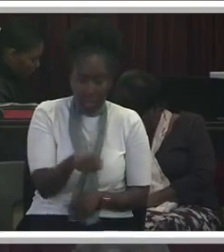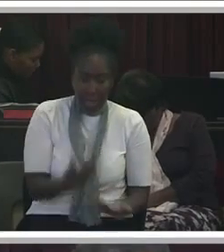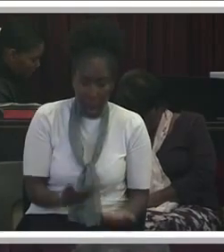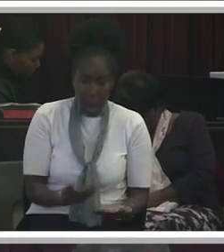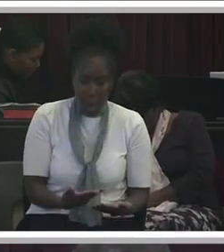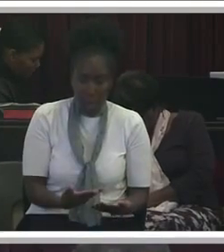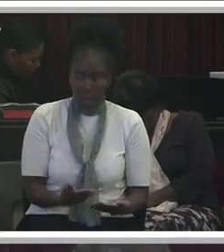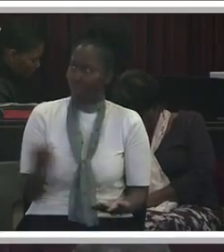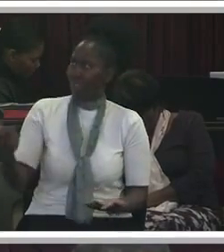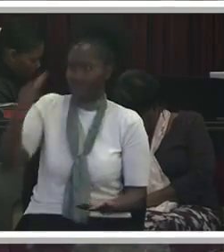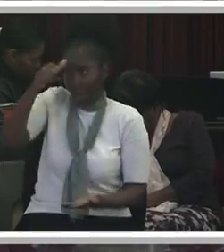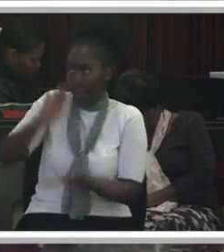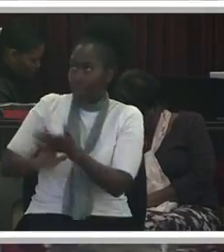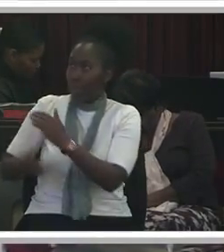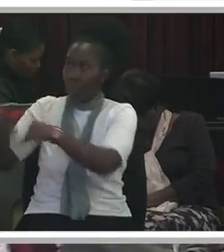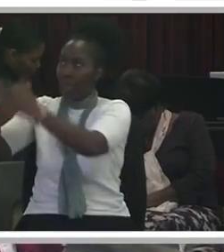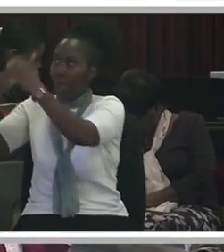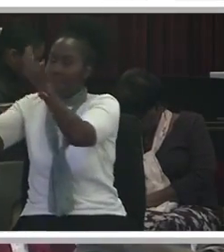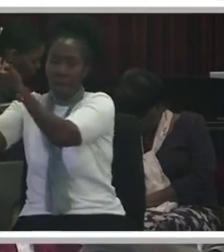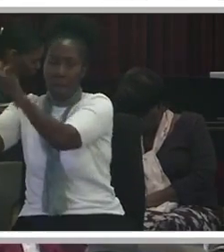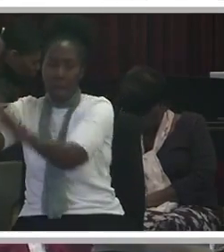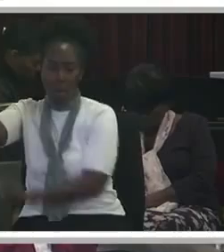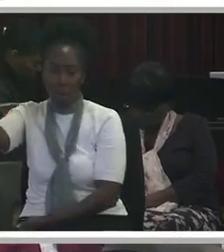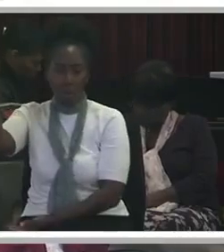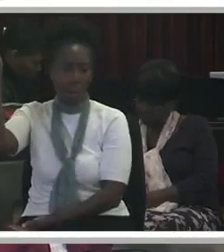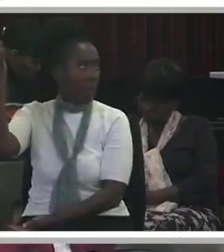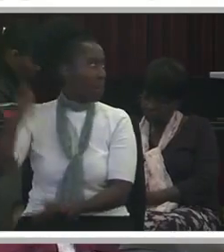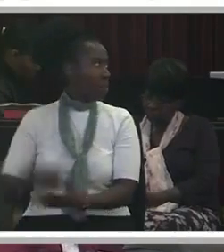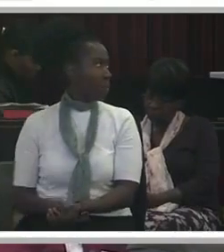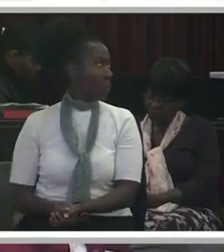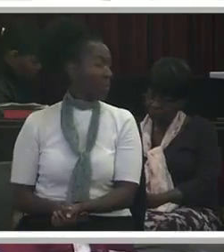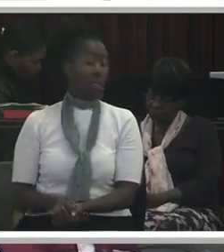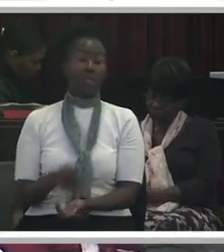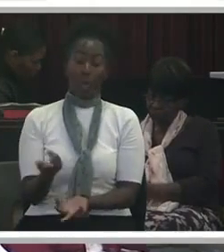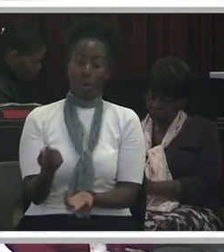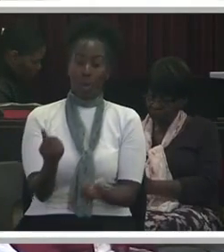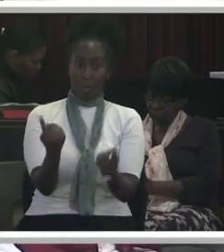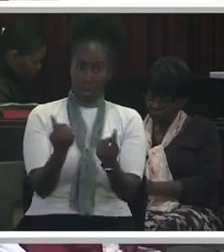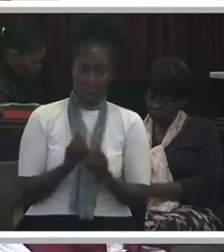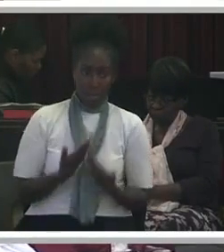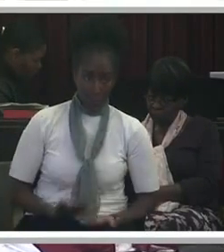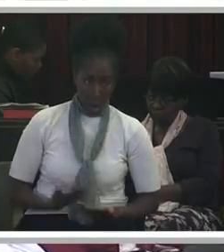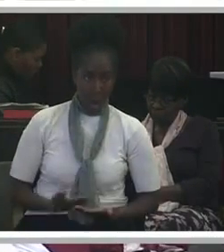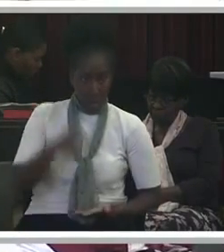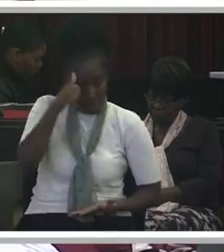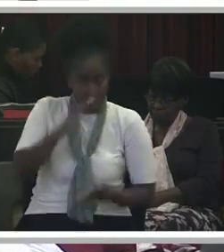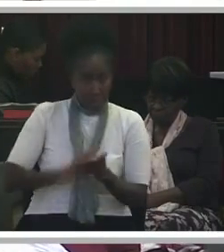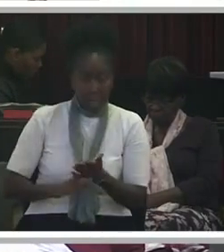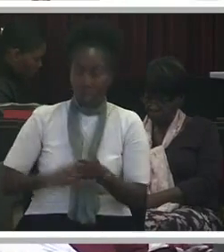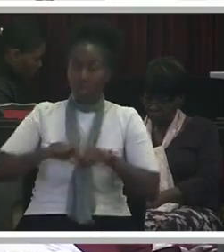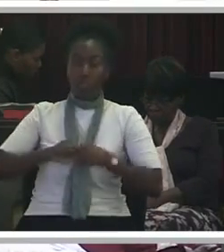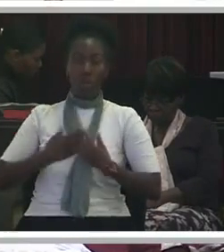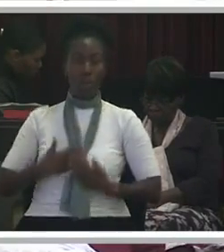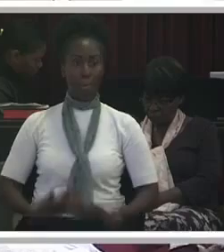So come and partake of the emblems of his broken body and his spilled blood.